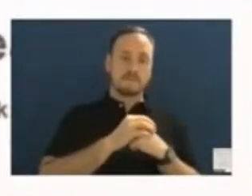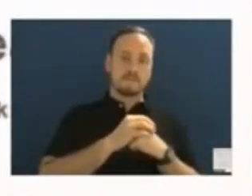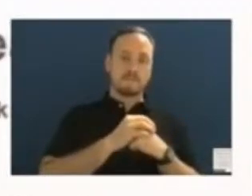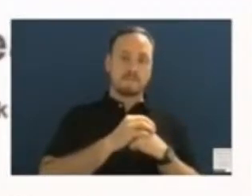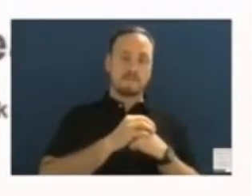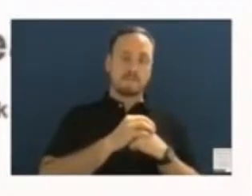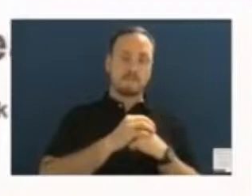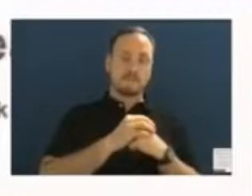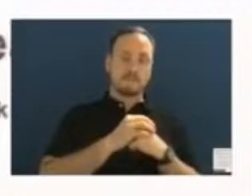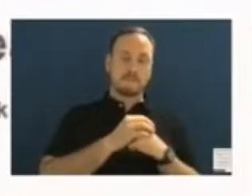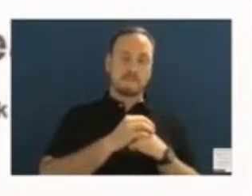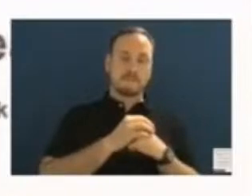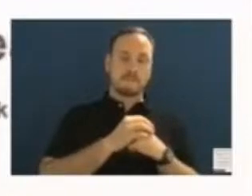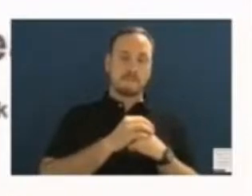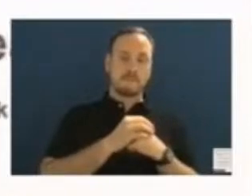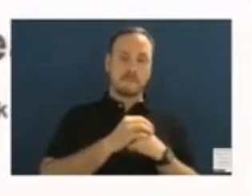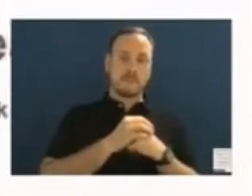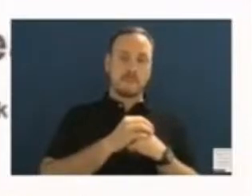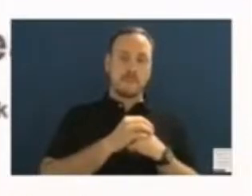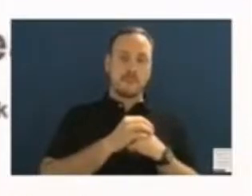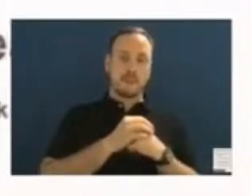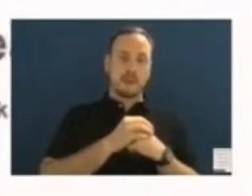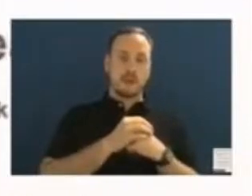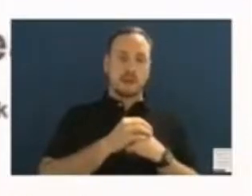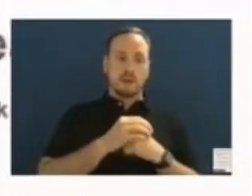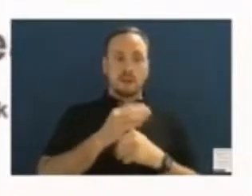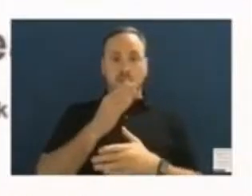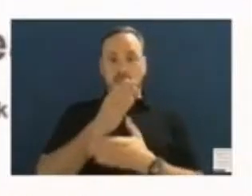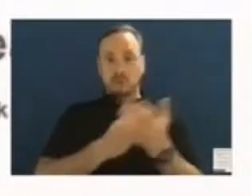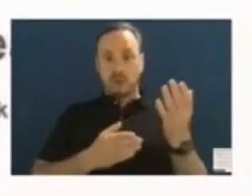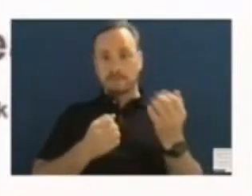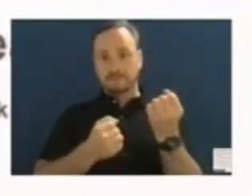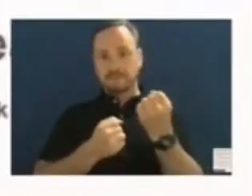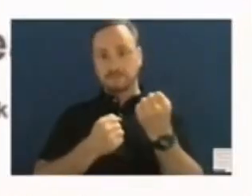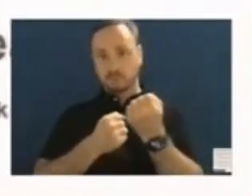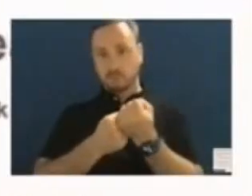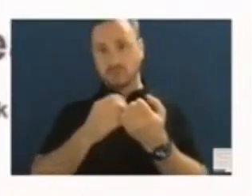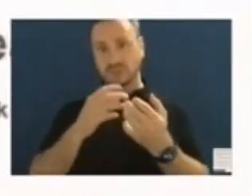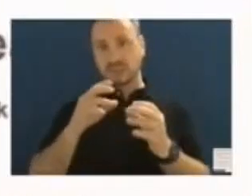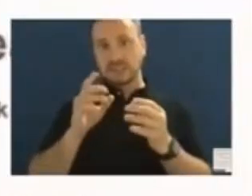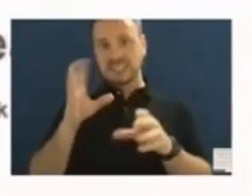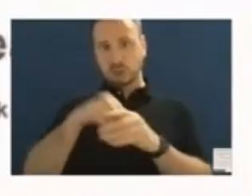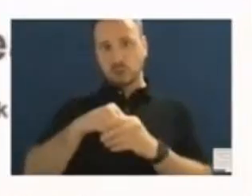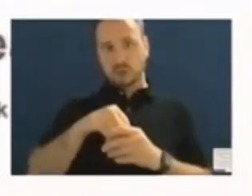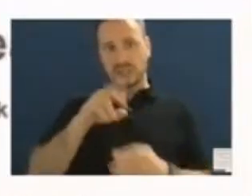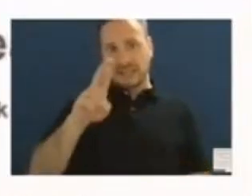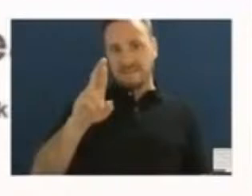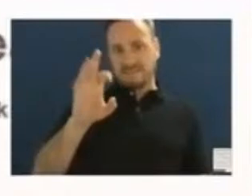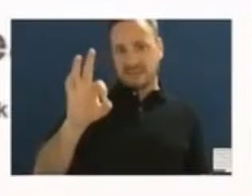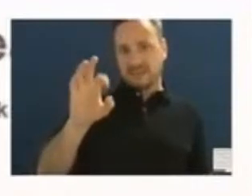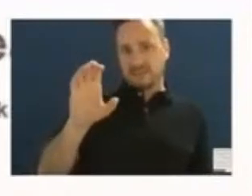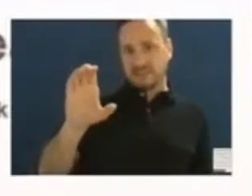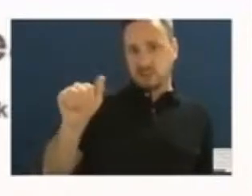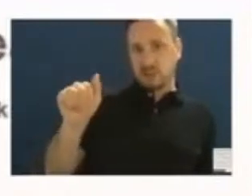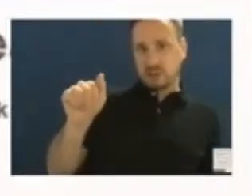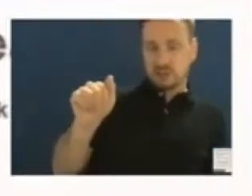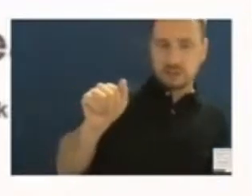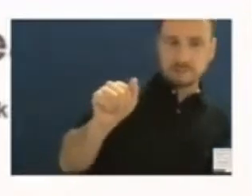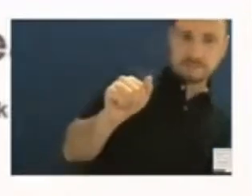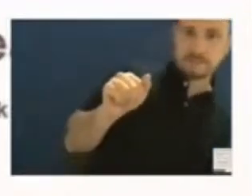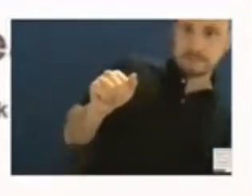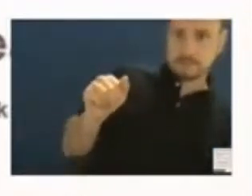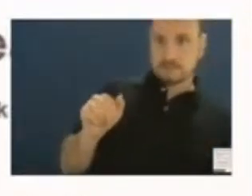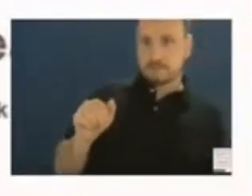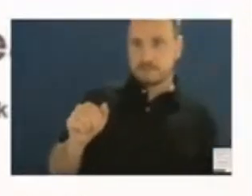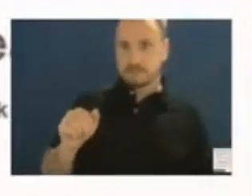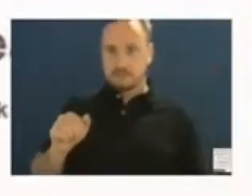Some of these supports also include the leaves that we've all heard about. So the FFCRA, an acronym that's been thrown around a lot lately, this